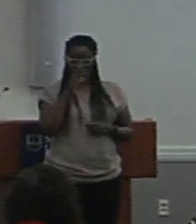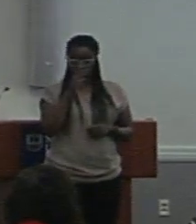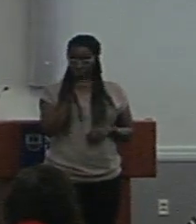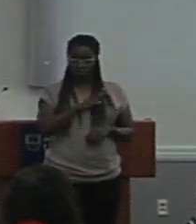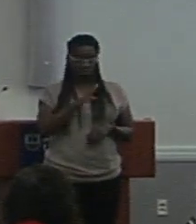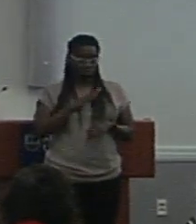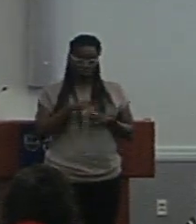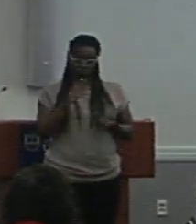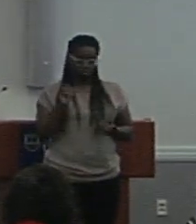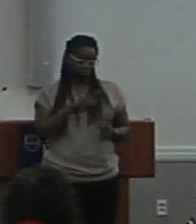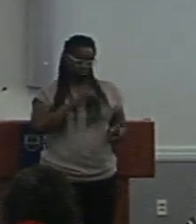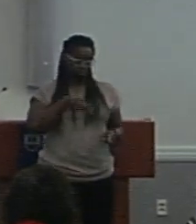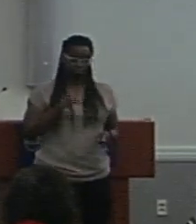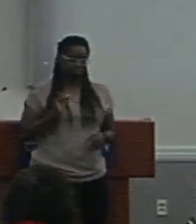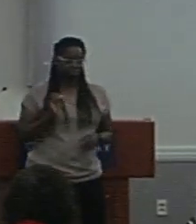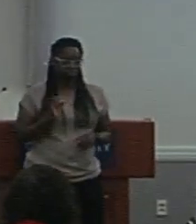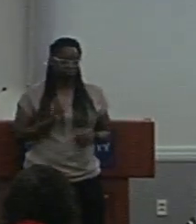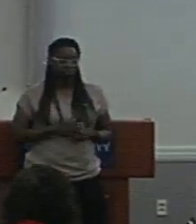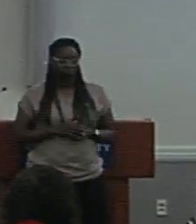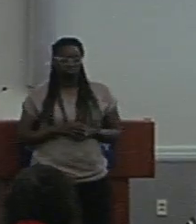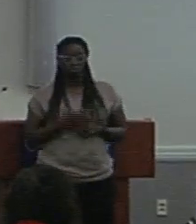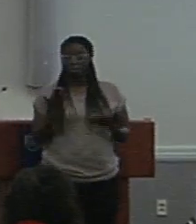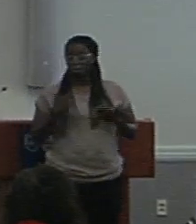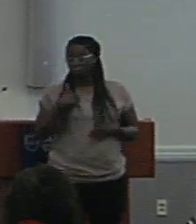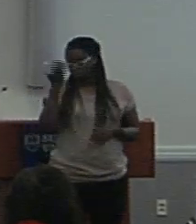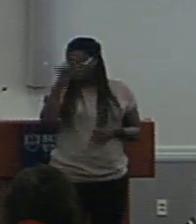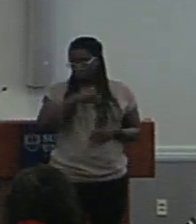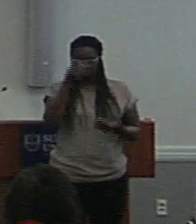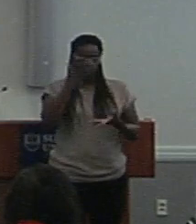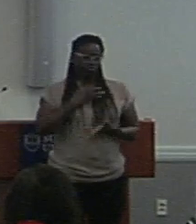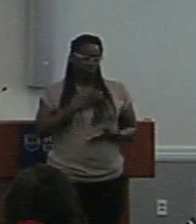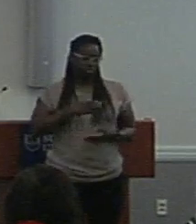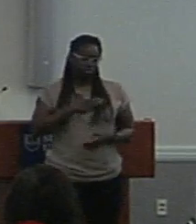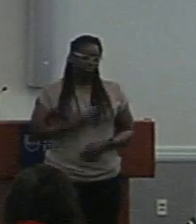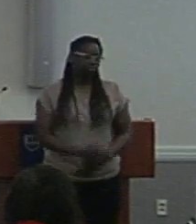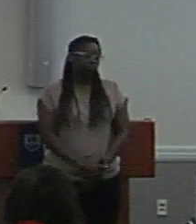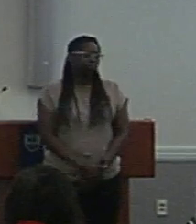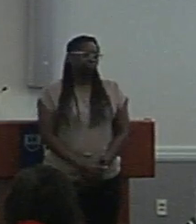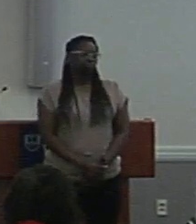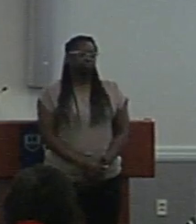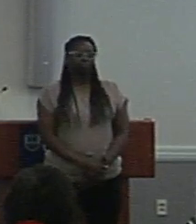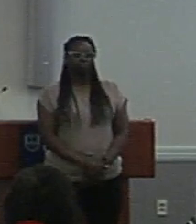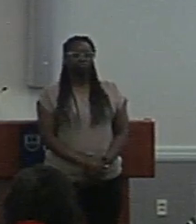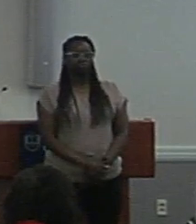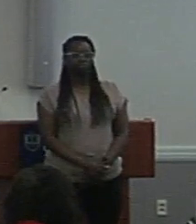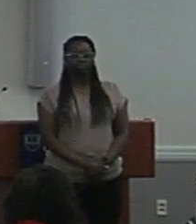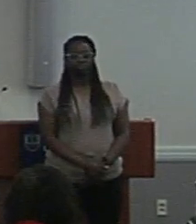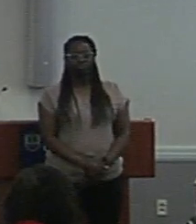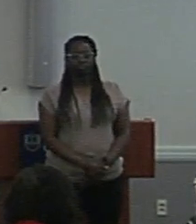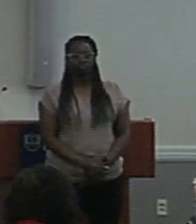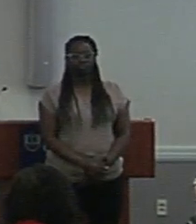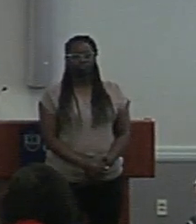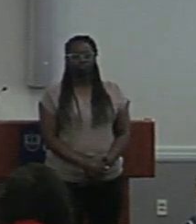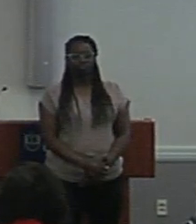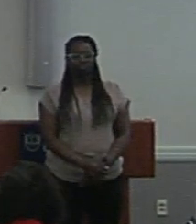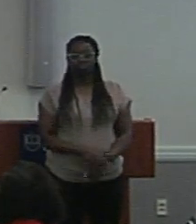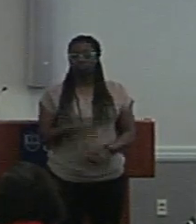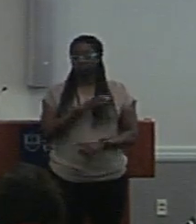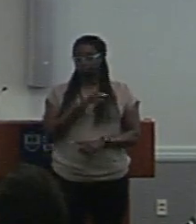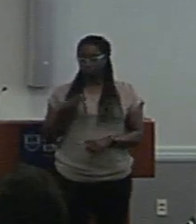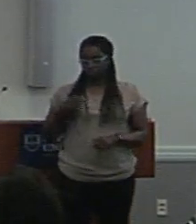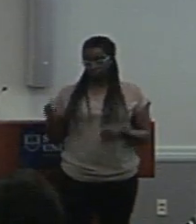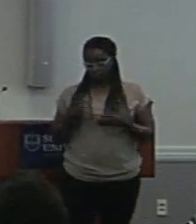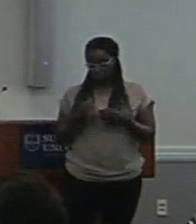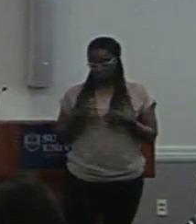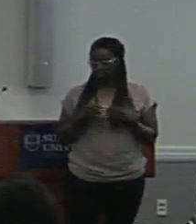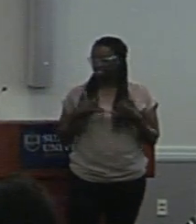if I missed you, please raise your hand. Great, thank you. And while we do have another minute or 2 before Mayor